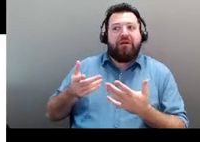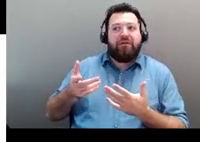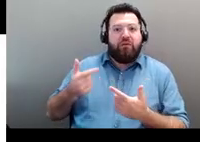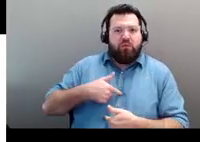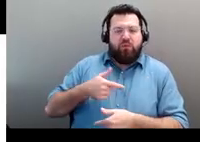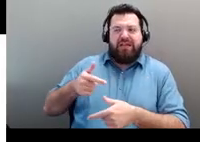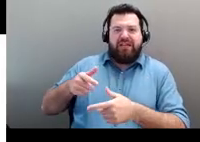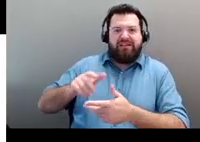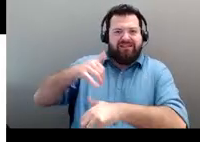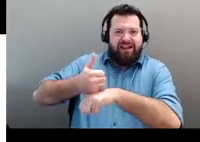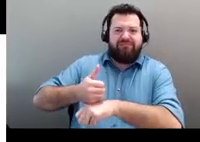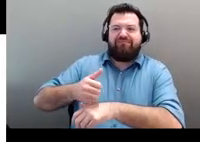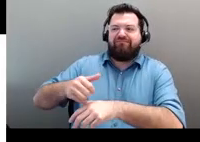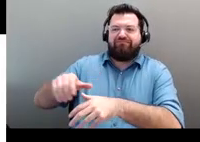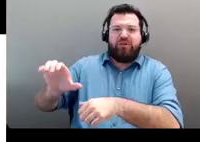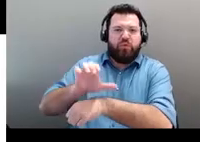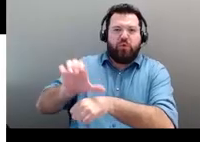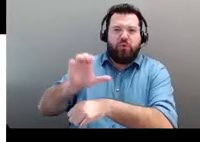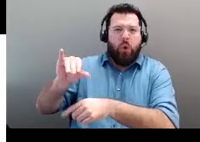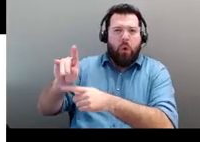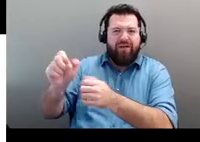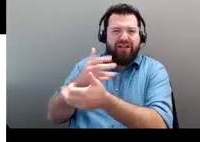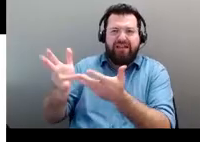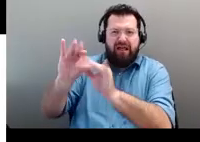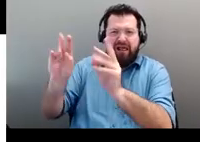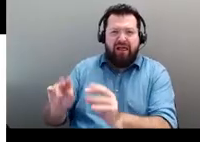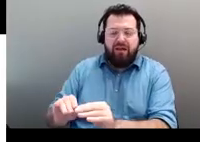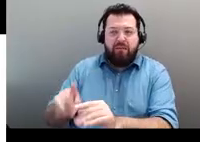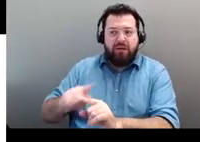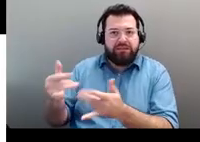So I want to share another clip with you all